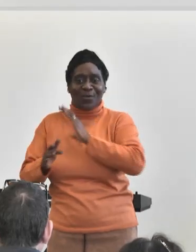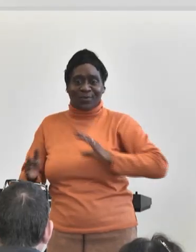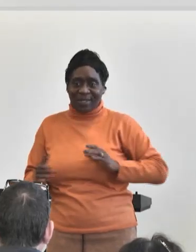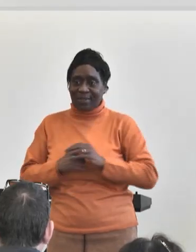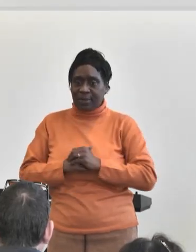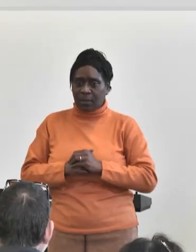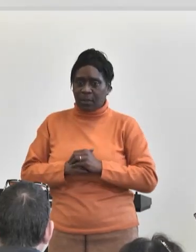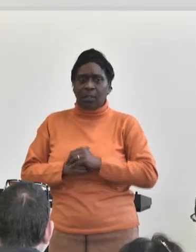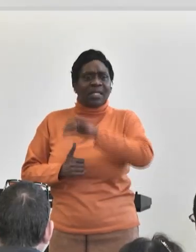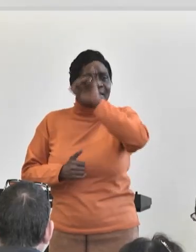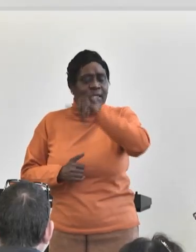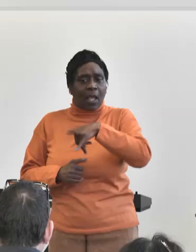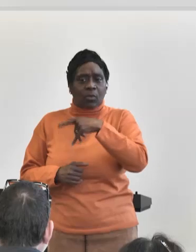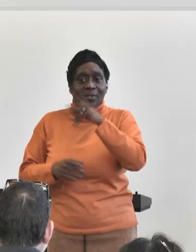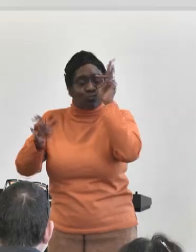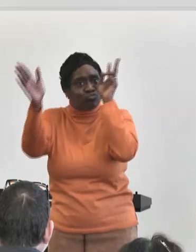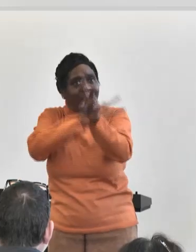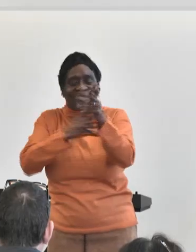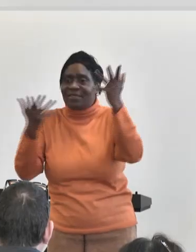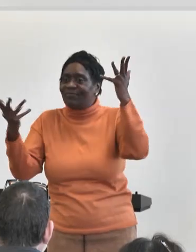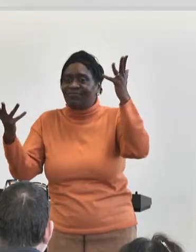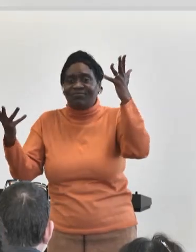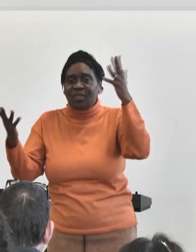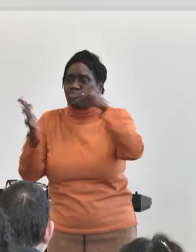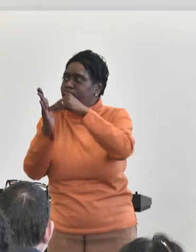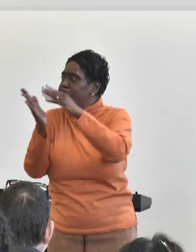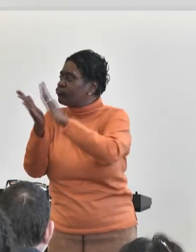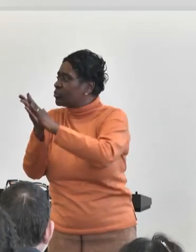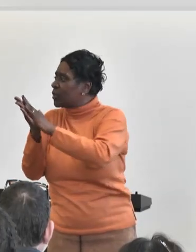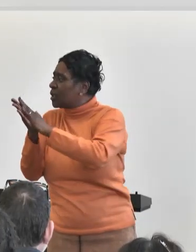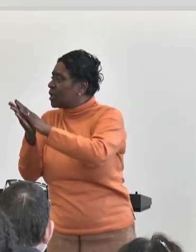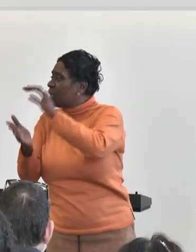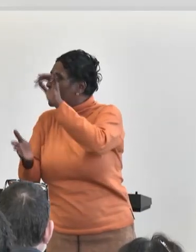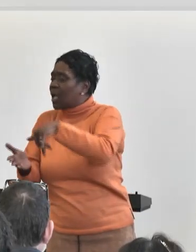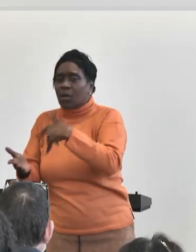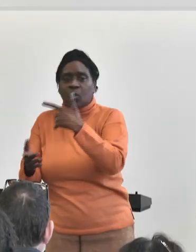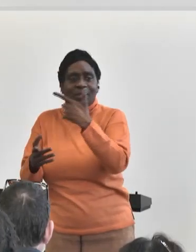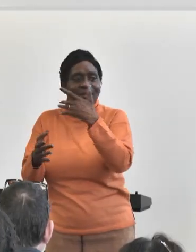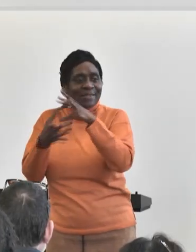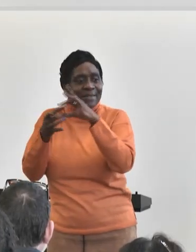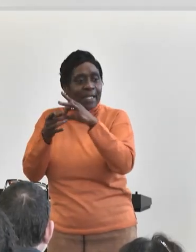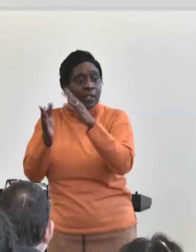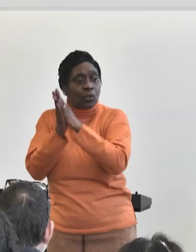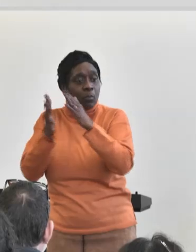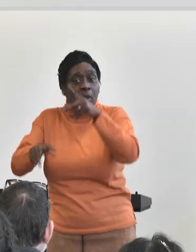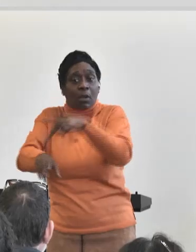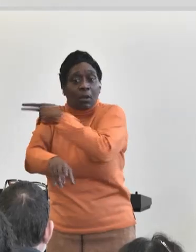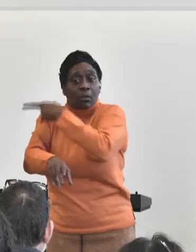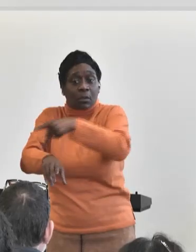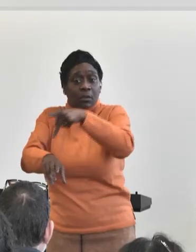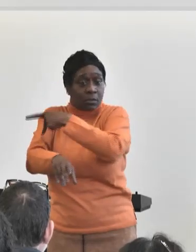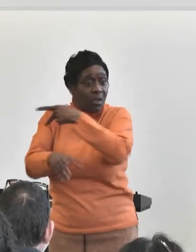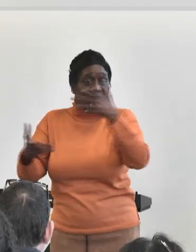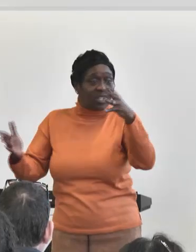ángulo. You know, that was a prophecy. Esa era una profecía. It that was stated in the book of Psalms. Se